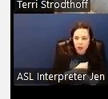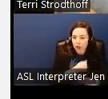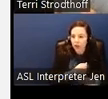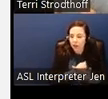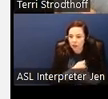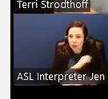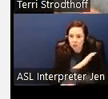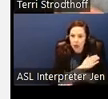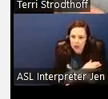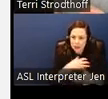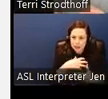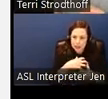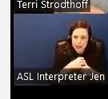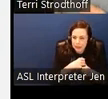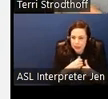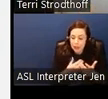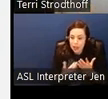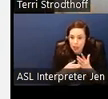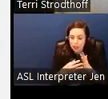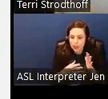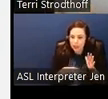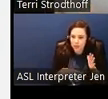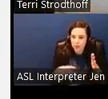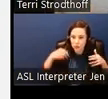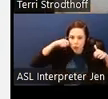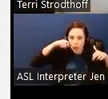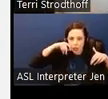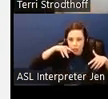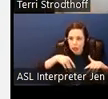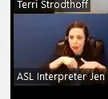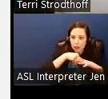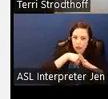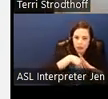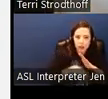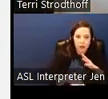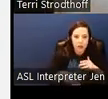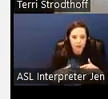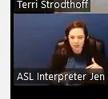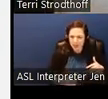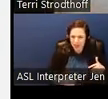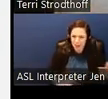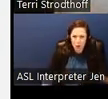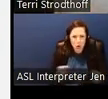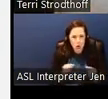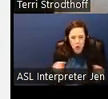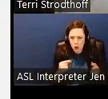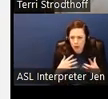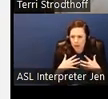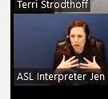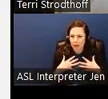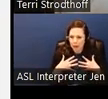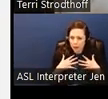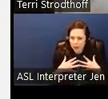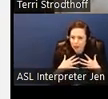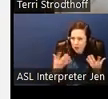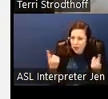anger. Stomach hurts, breath is shallow. Sensory knowing is of fear. What's going on in my world? And these are